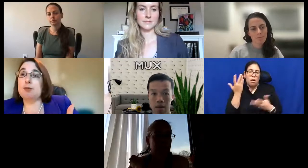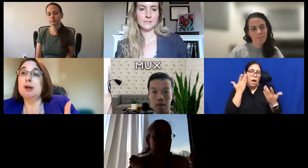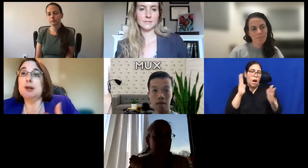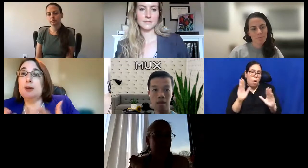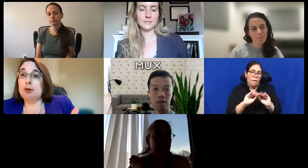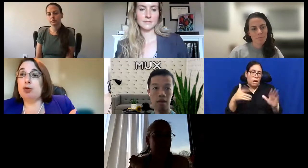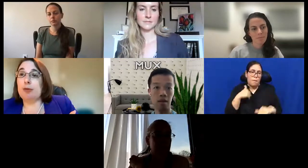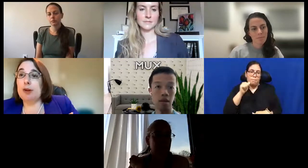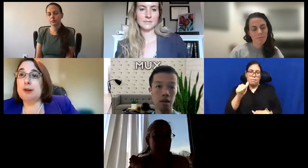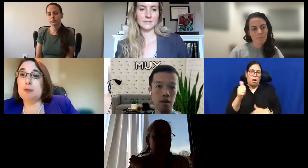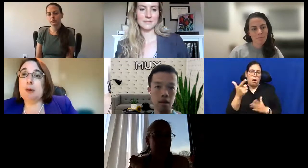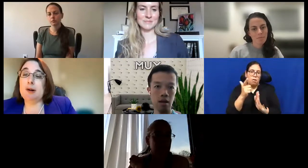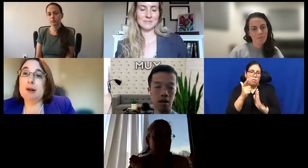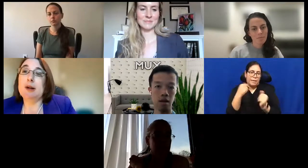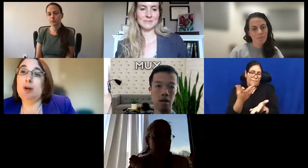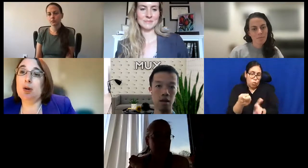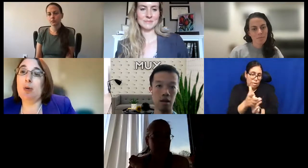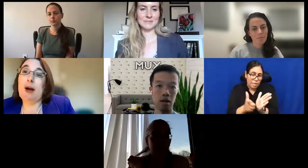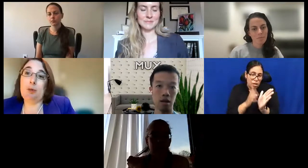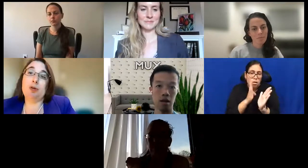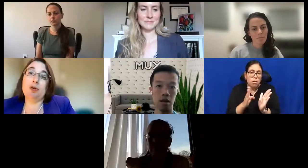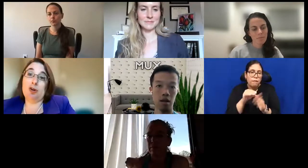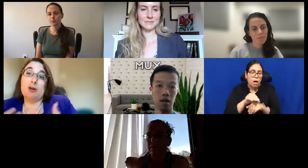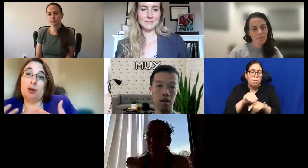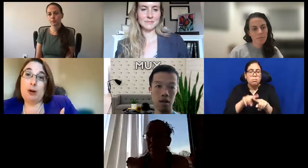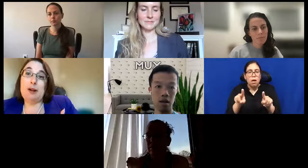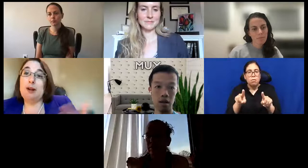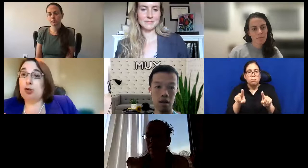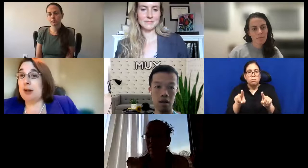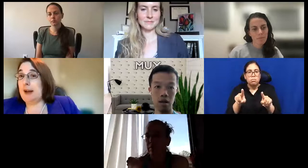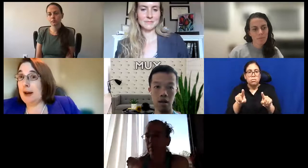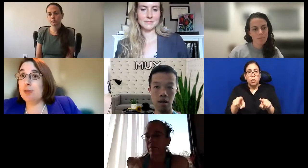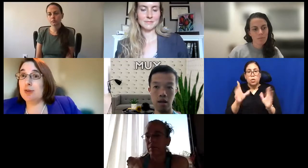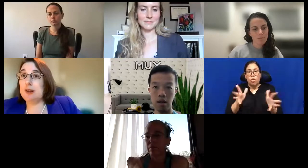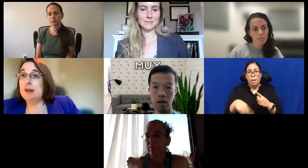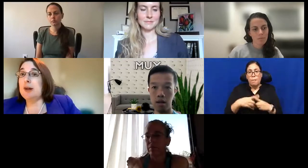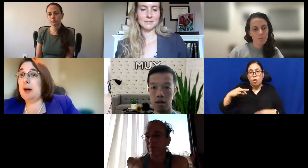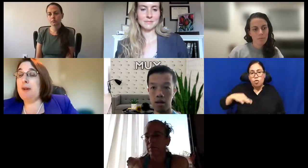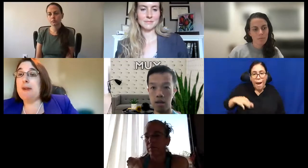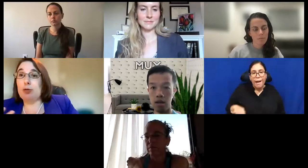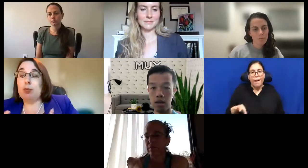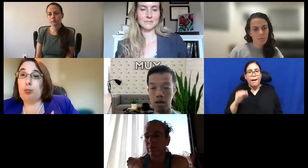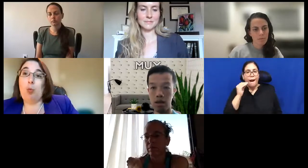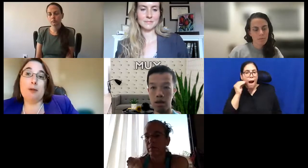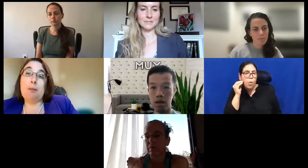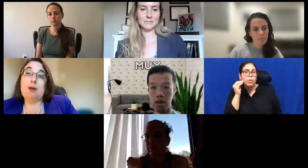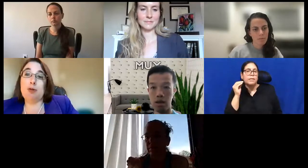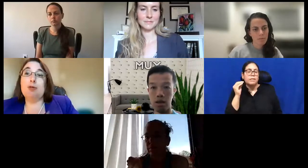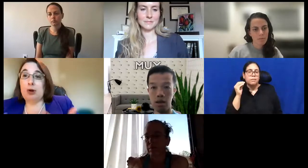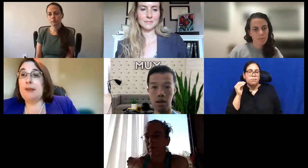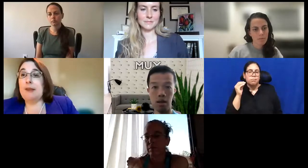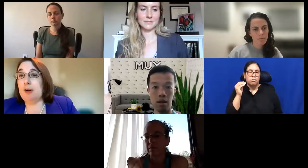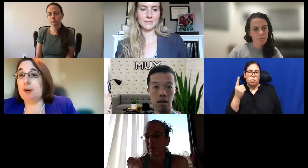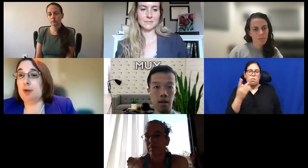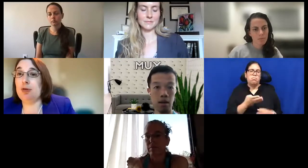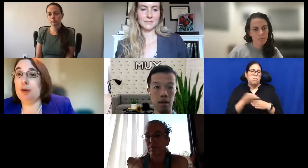advice for individual things, but you know, when you're talking credit and you're talking housing, I mean, that was one of the main reasons